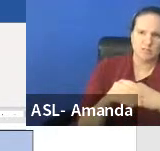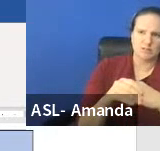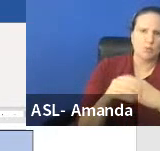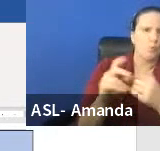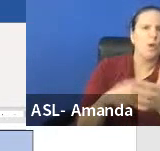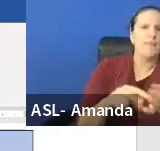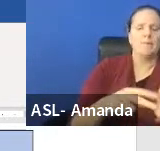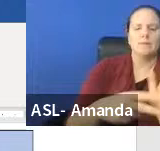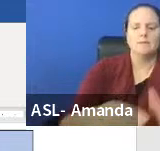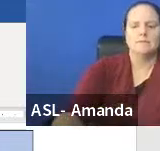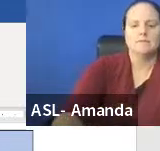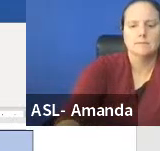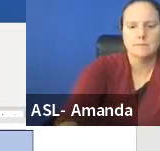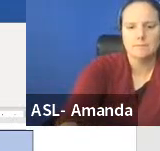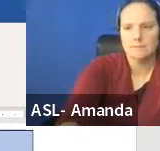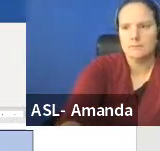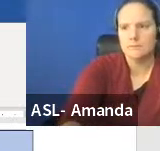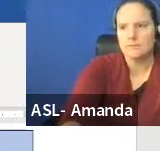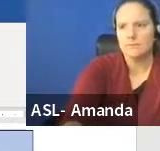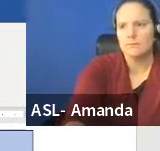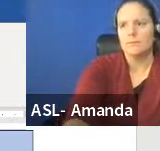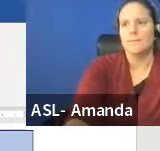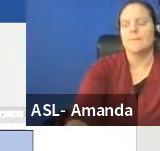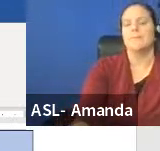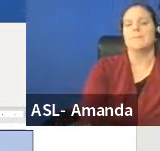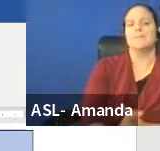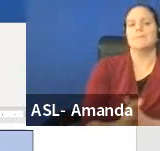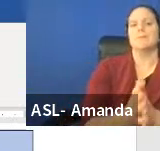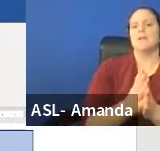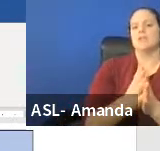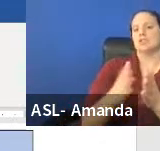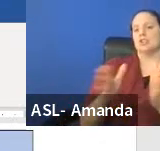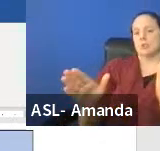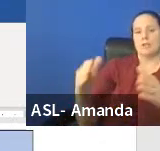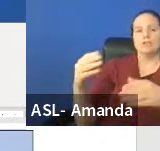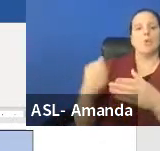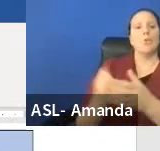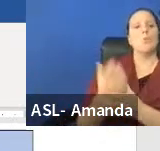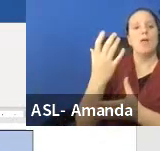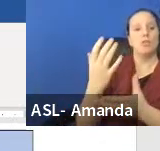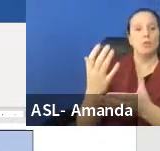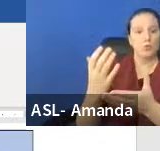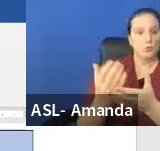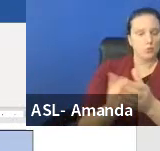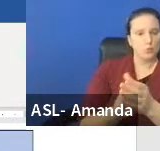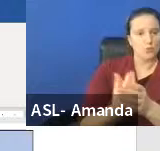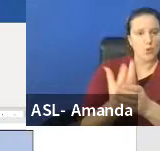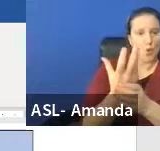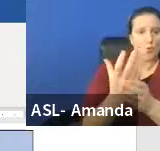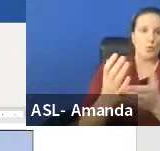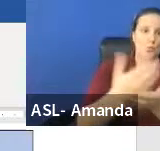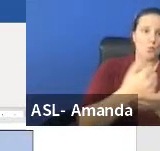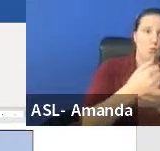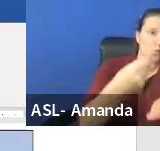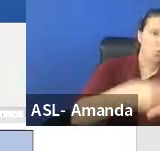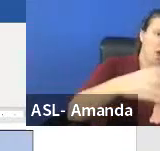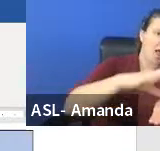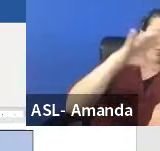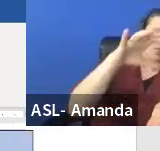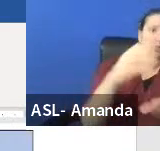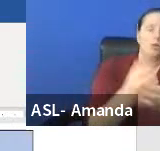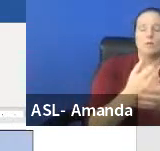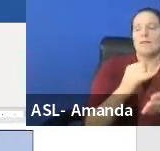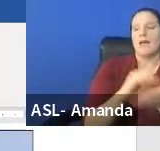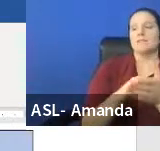means. And then generational wealth growth. I know that was something that I think was mentioned that City